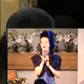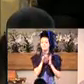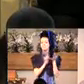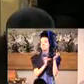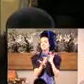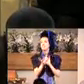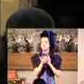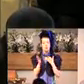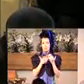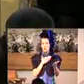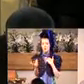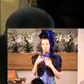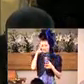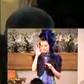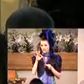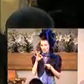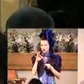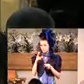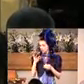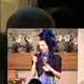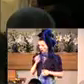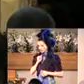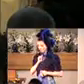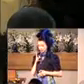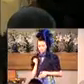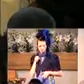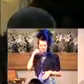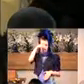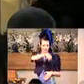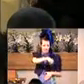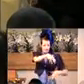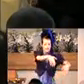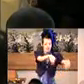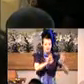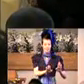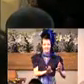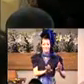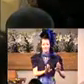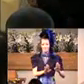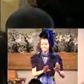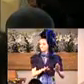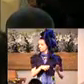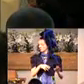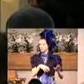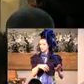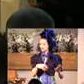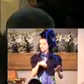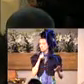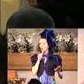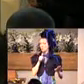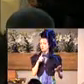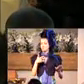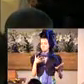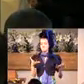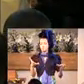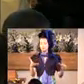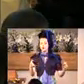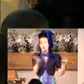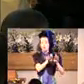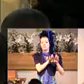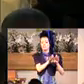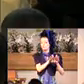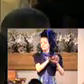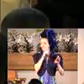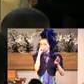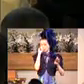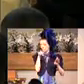Whatever we decided to put in that tomb, let us roll the stone back and seal it